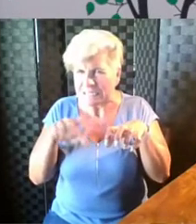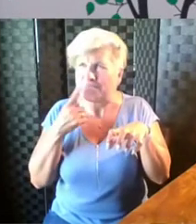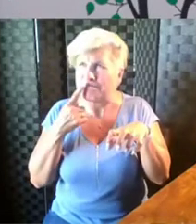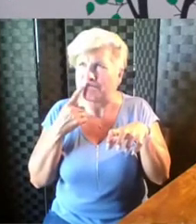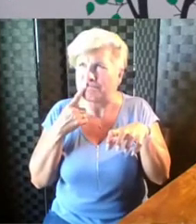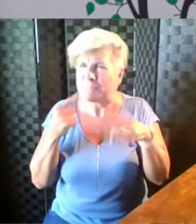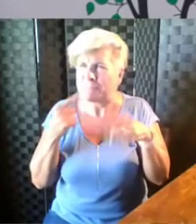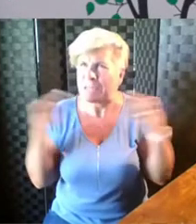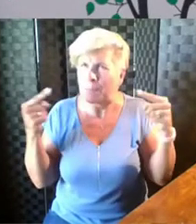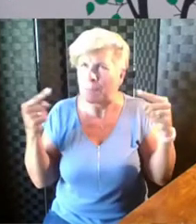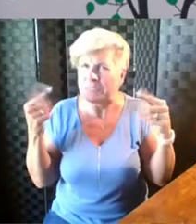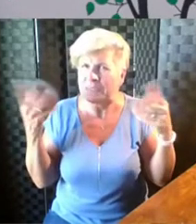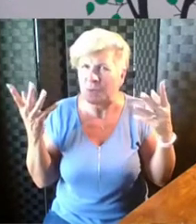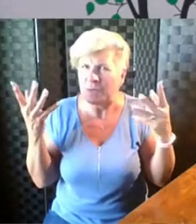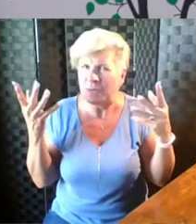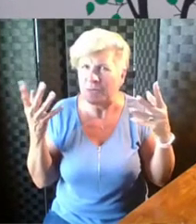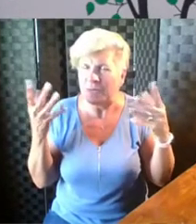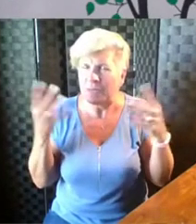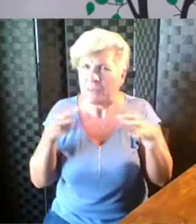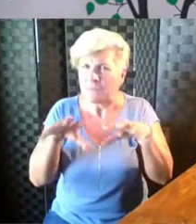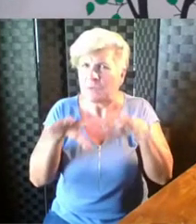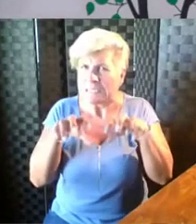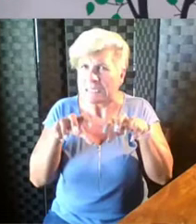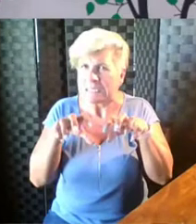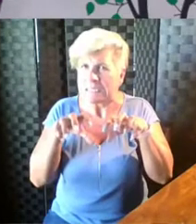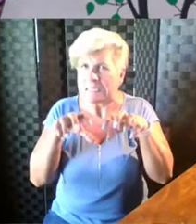Do you know what it's called?